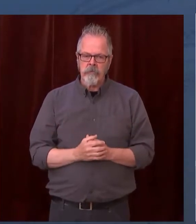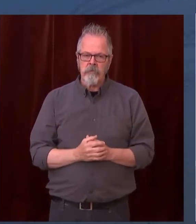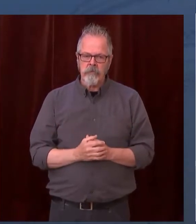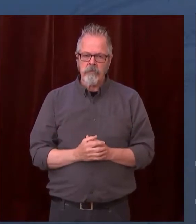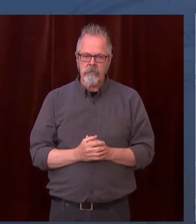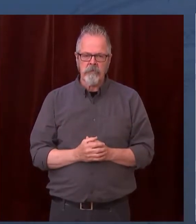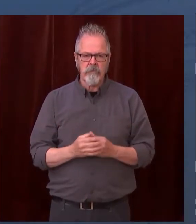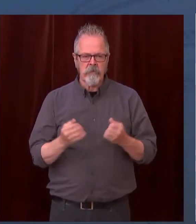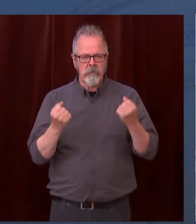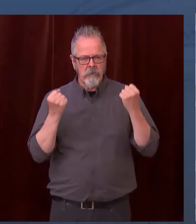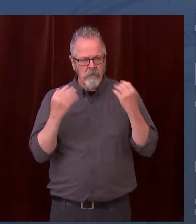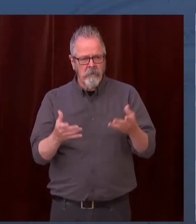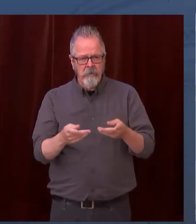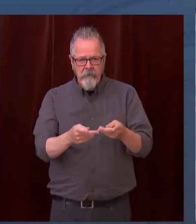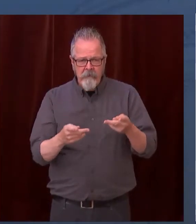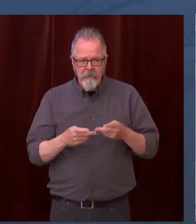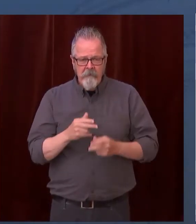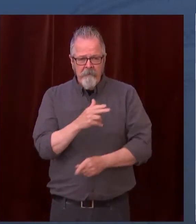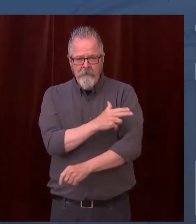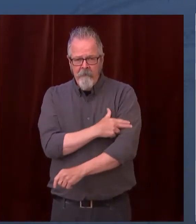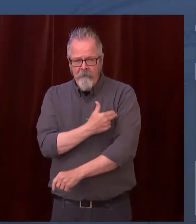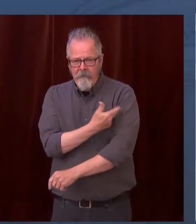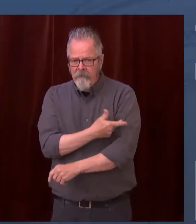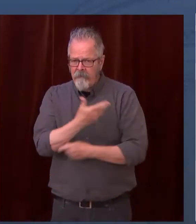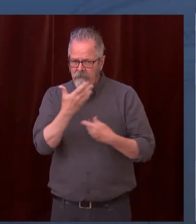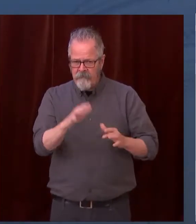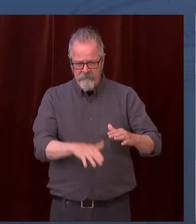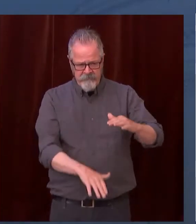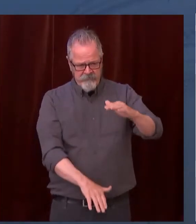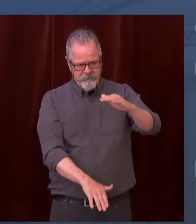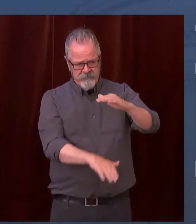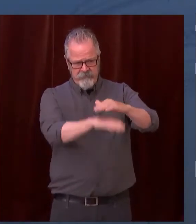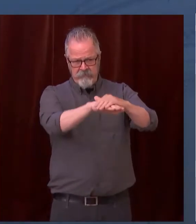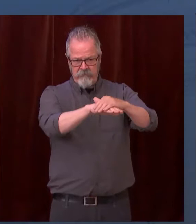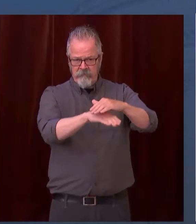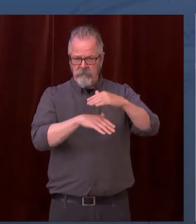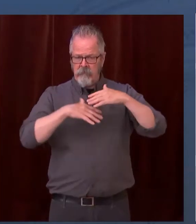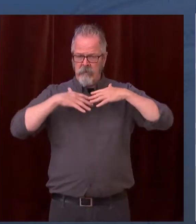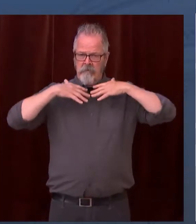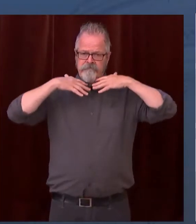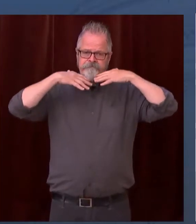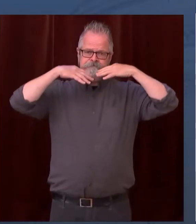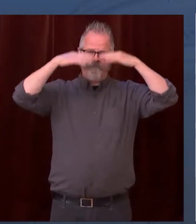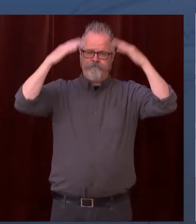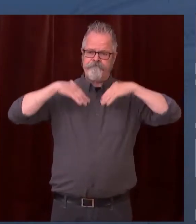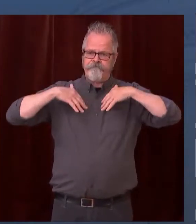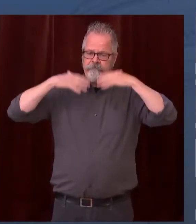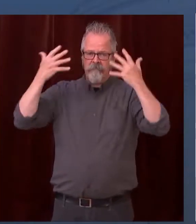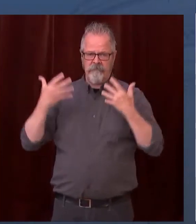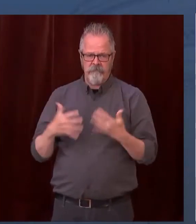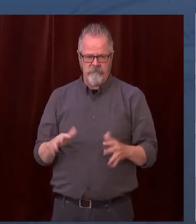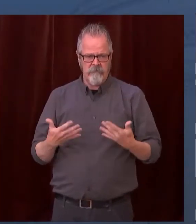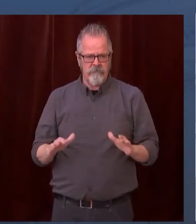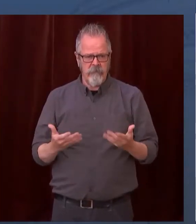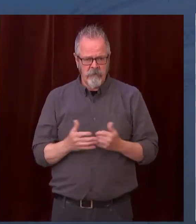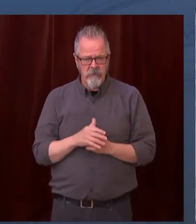People in Yakima are having to be transported by ambulance across the mountains because of lack of ICU